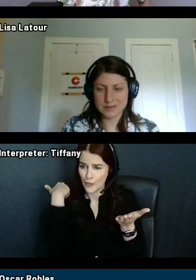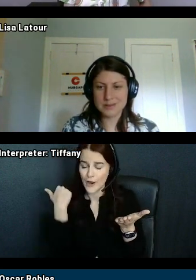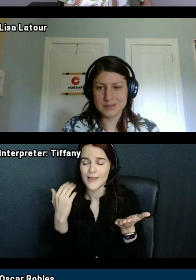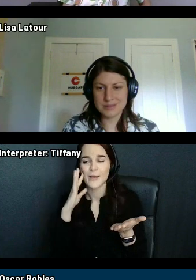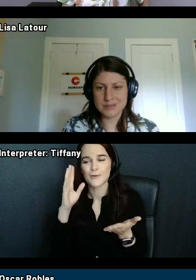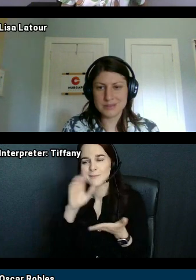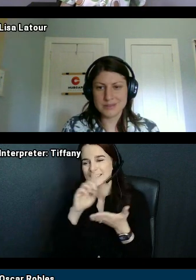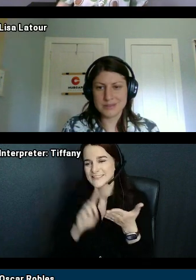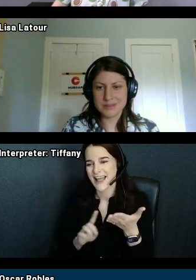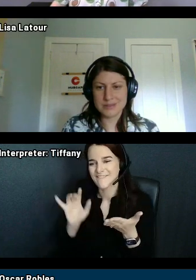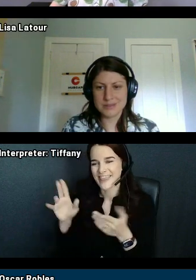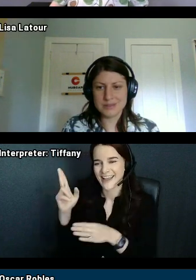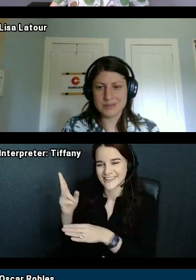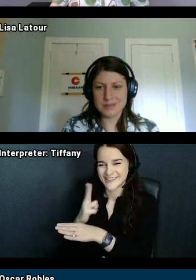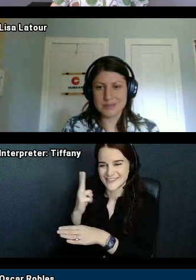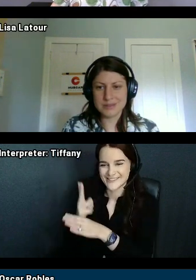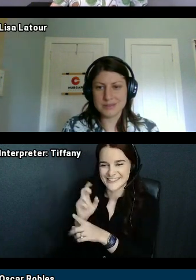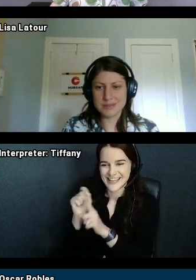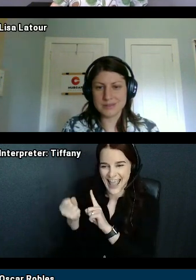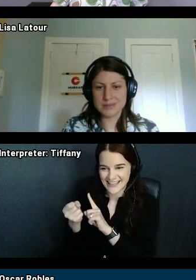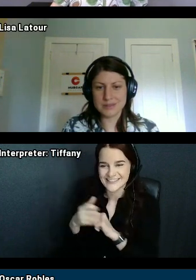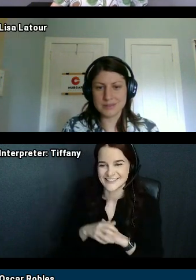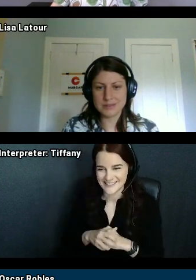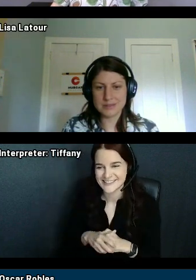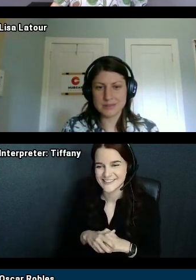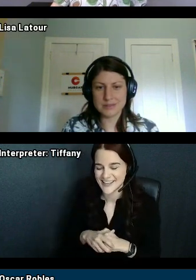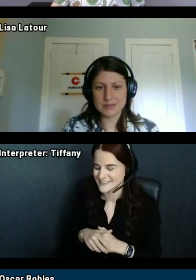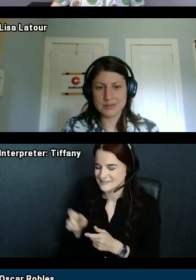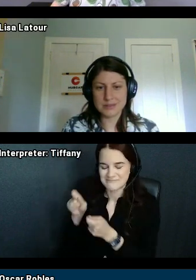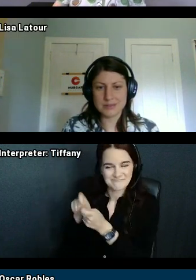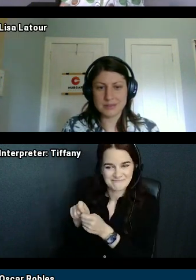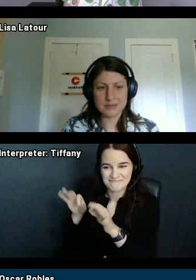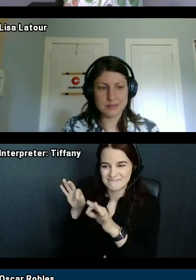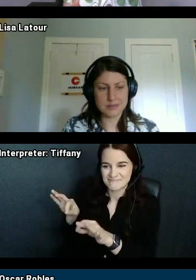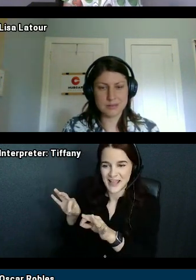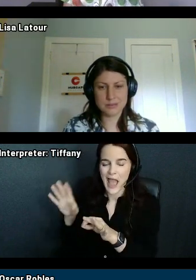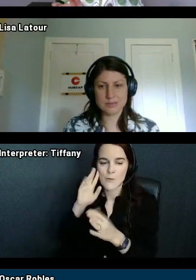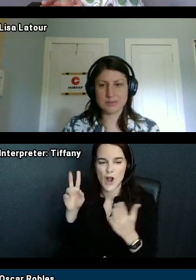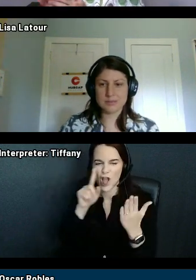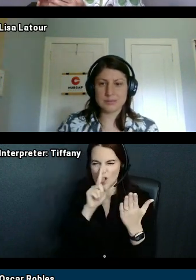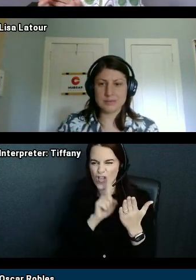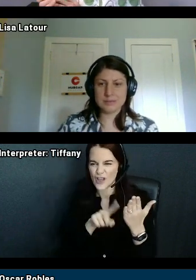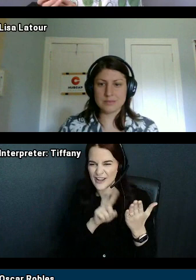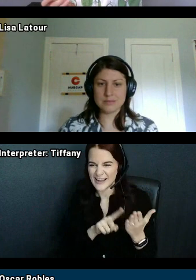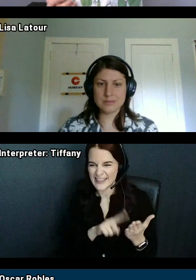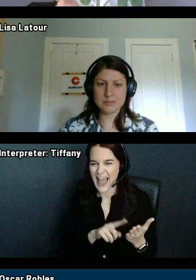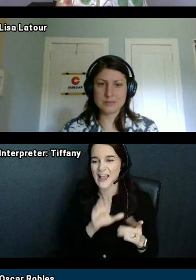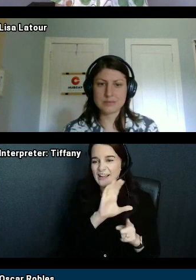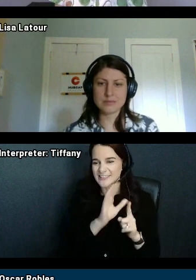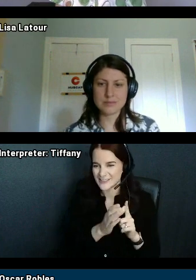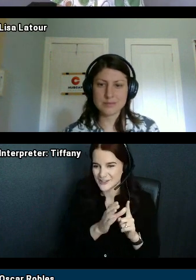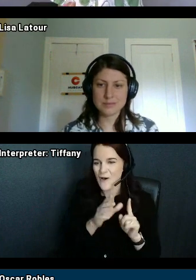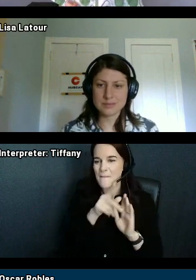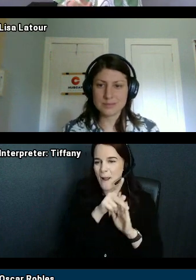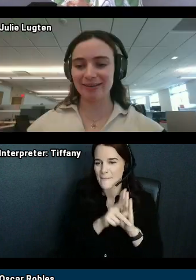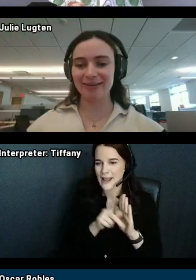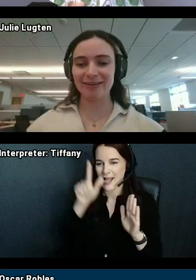case. So would definitely recommend looking into that conditional property logic that we talked about earlier.